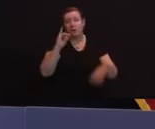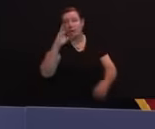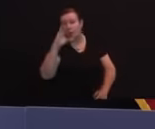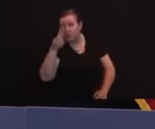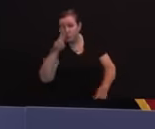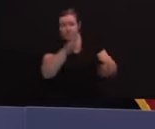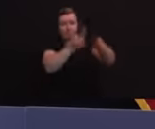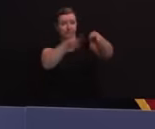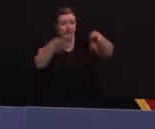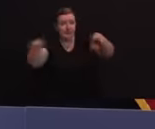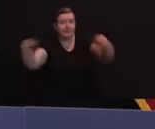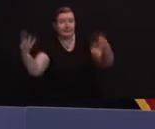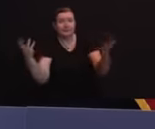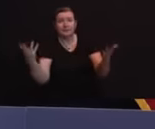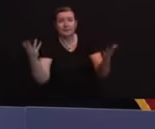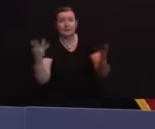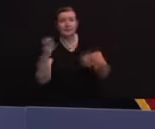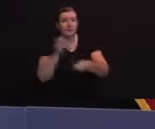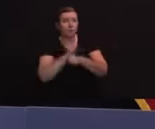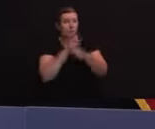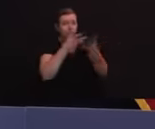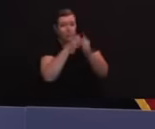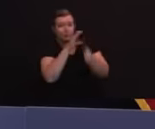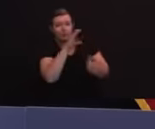We work with the CEOs on calls